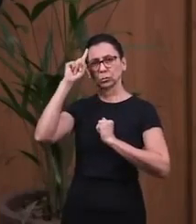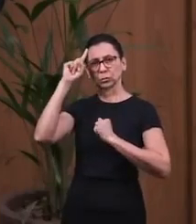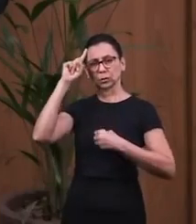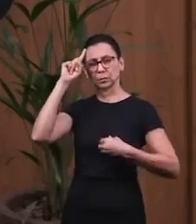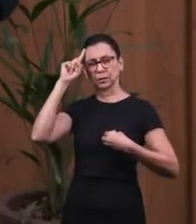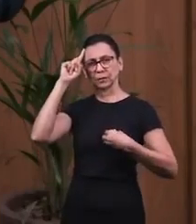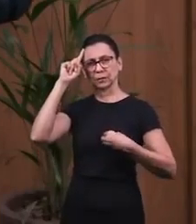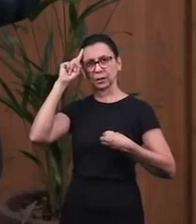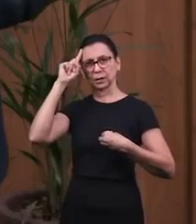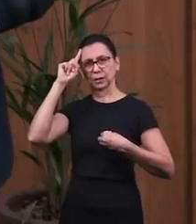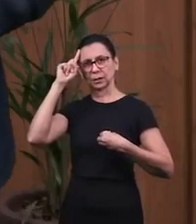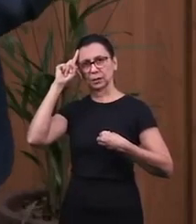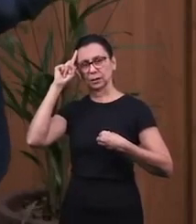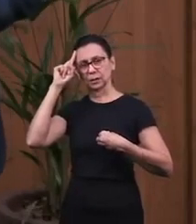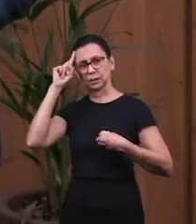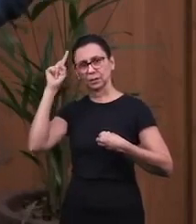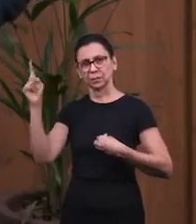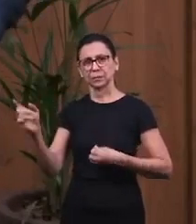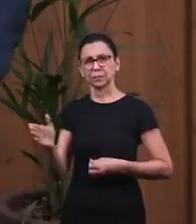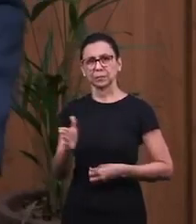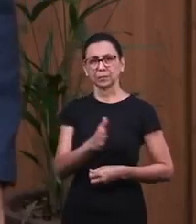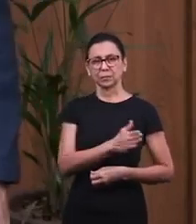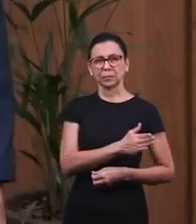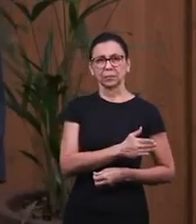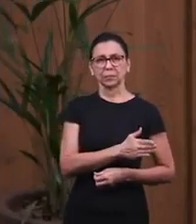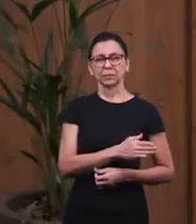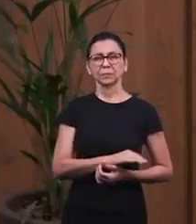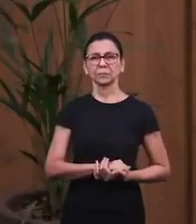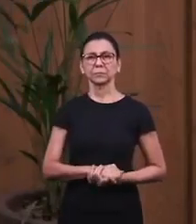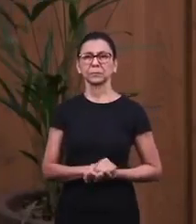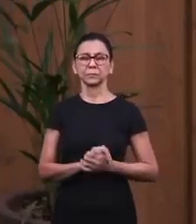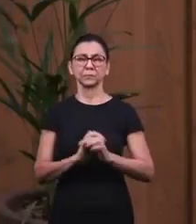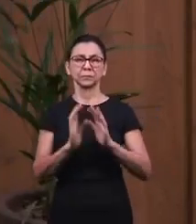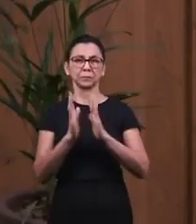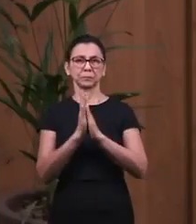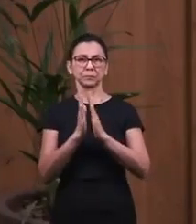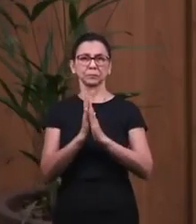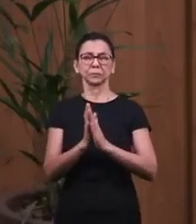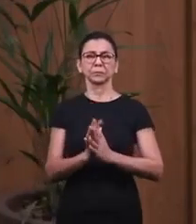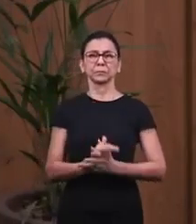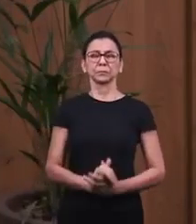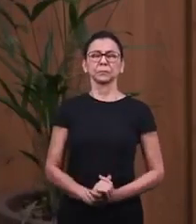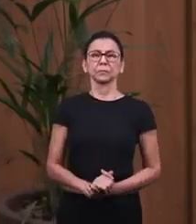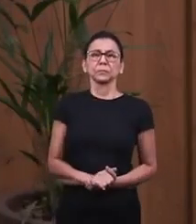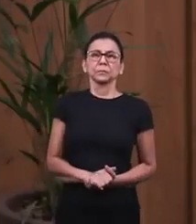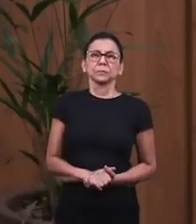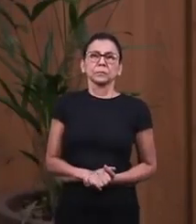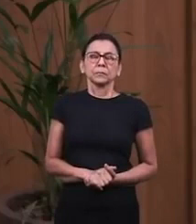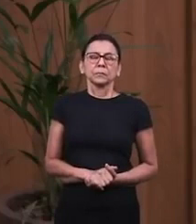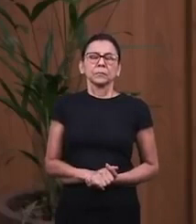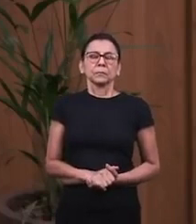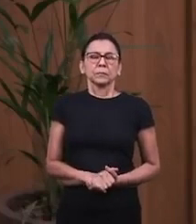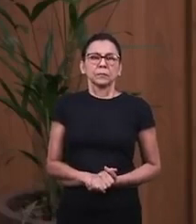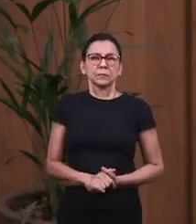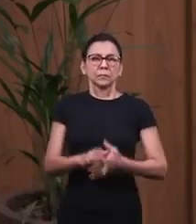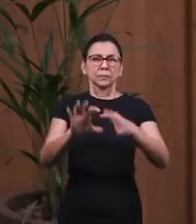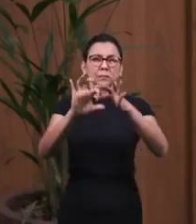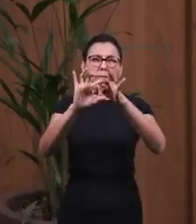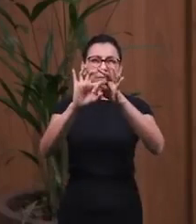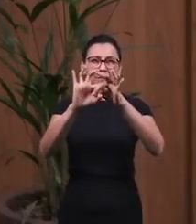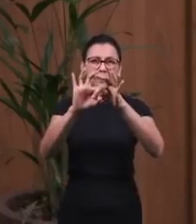Now the pastor will pray, and I invite the adolescents to close their eyes and put your life